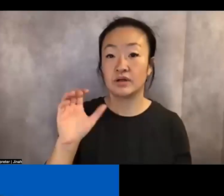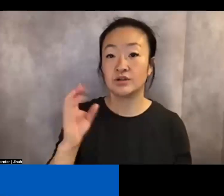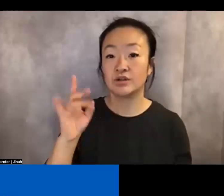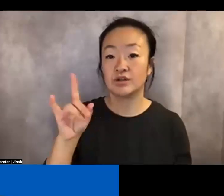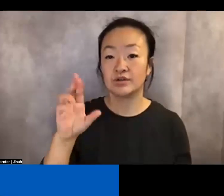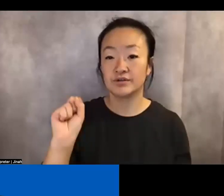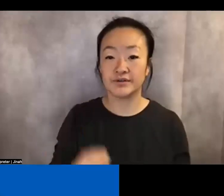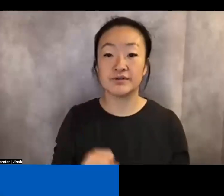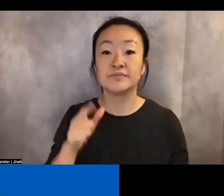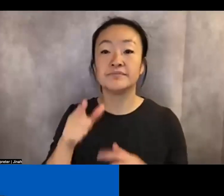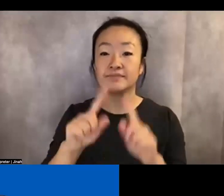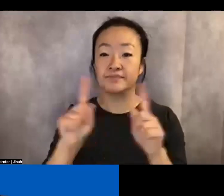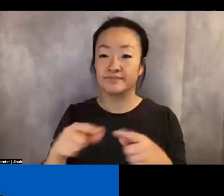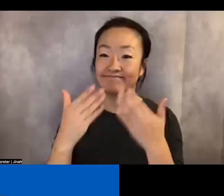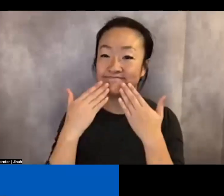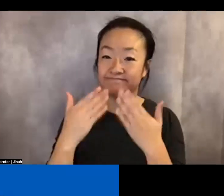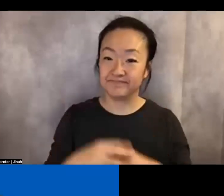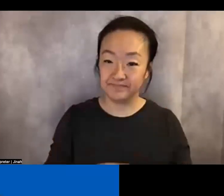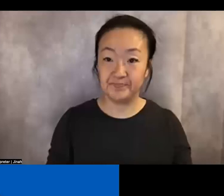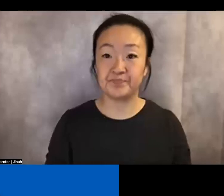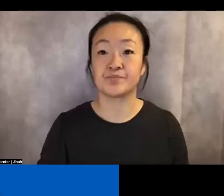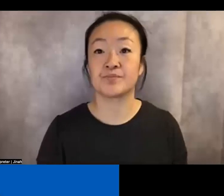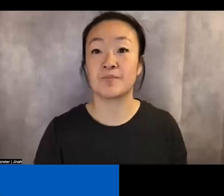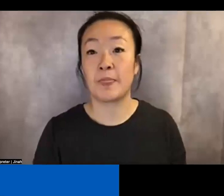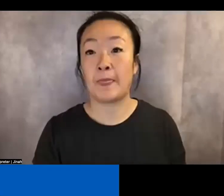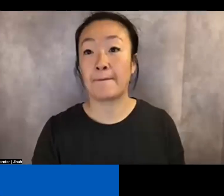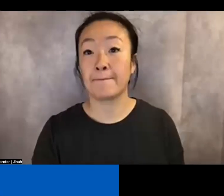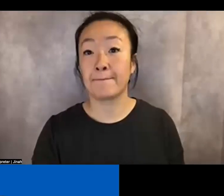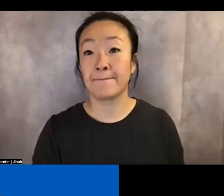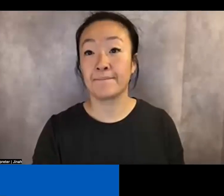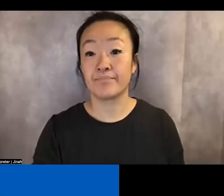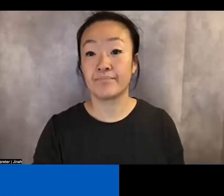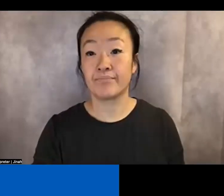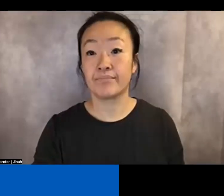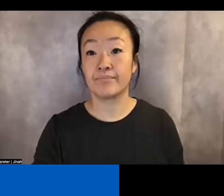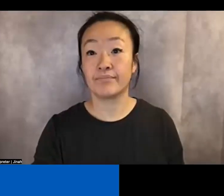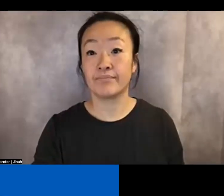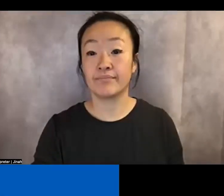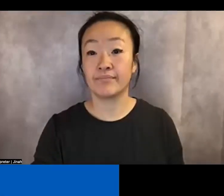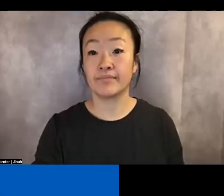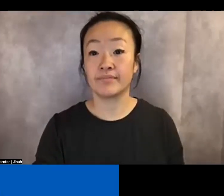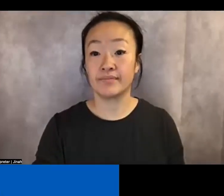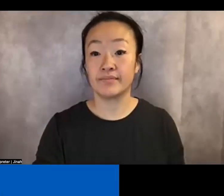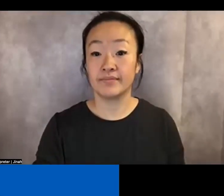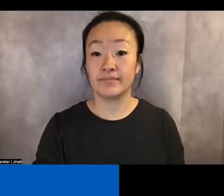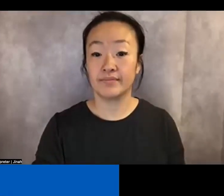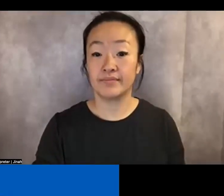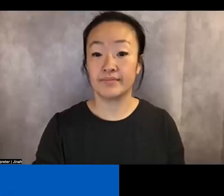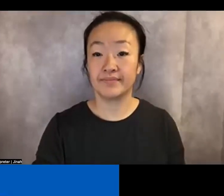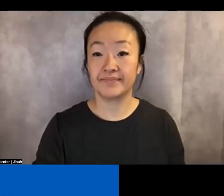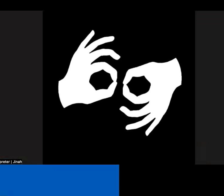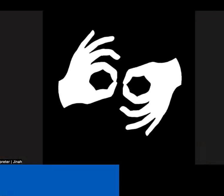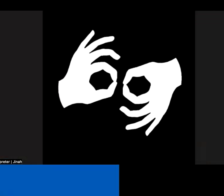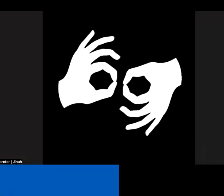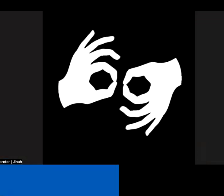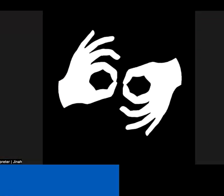Thanks so much, Max, and thank you everybody who's been submitting your questions through the Zoom Q&A feature throughout the webinar. We are doing our very best to keep up